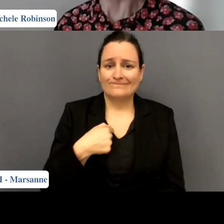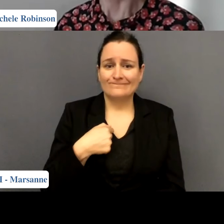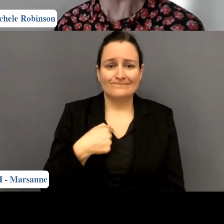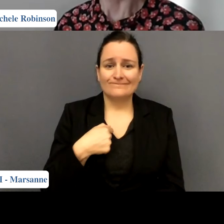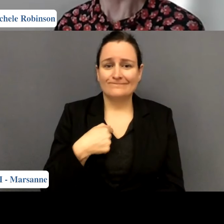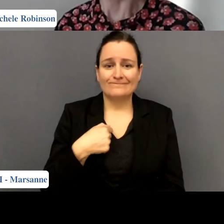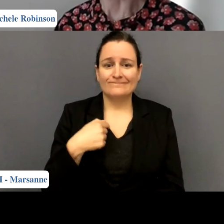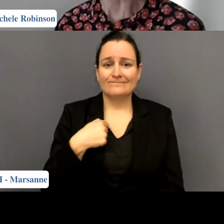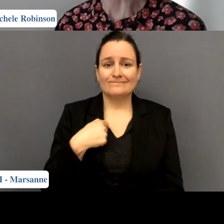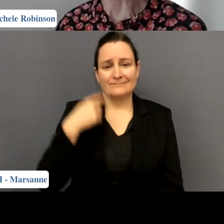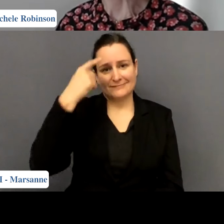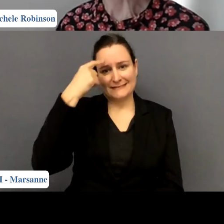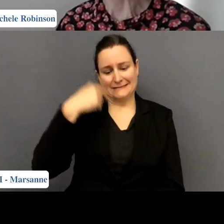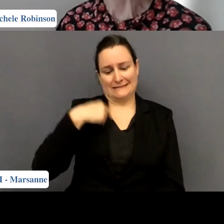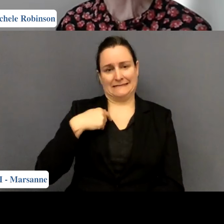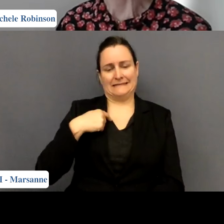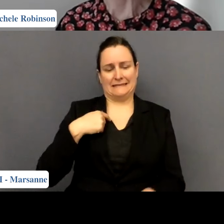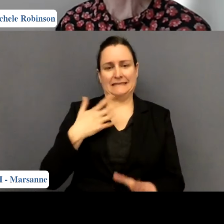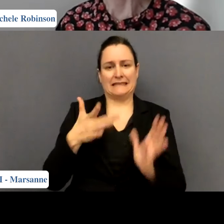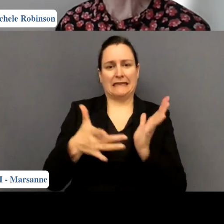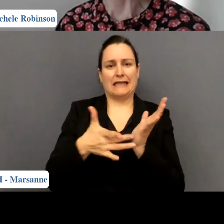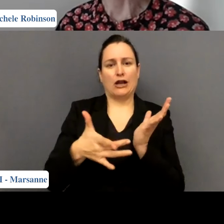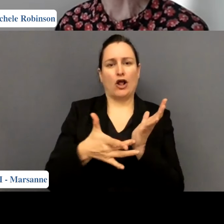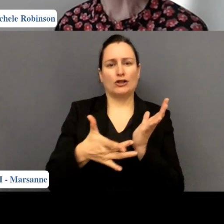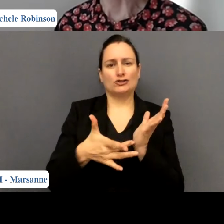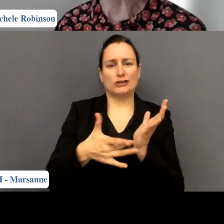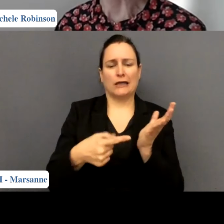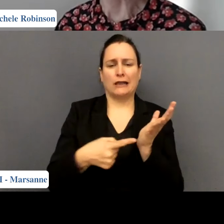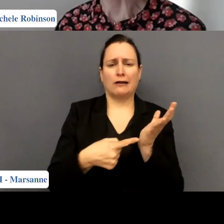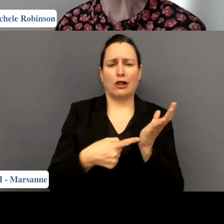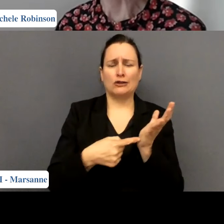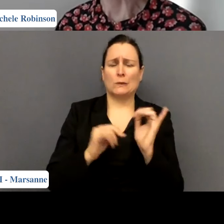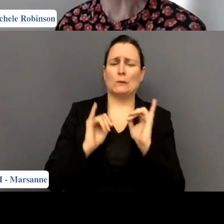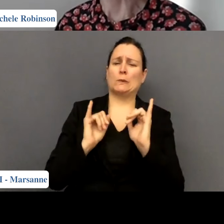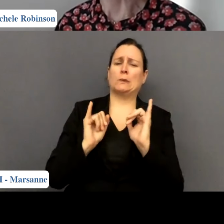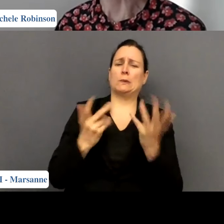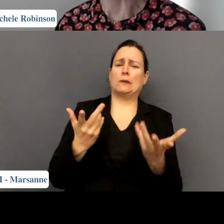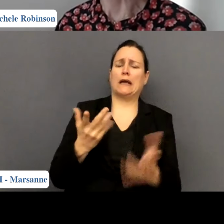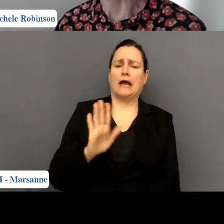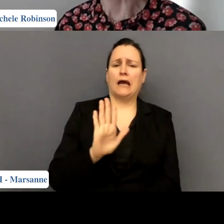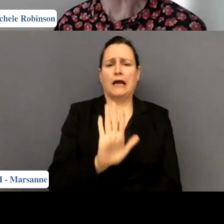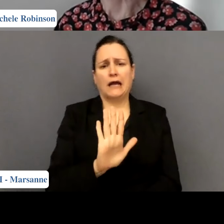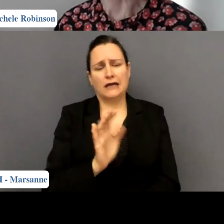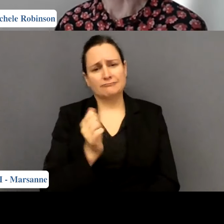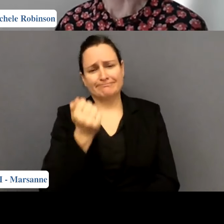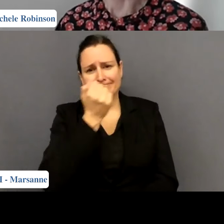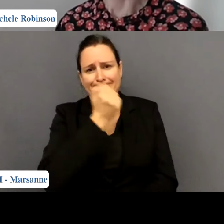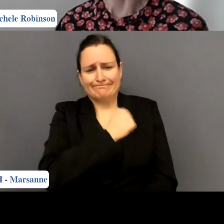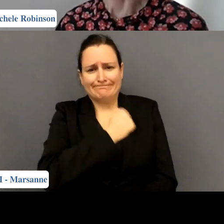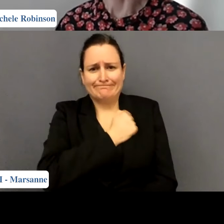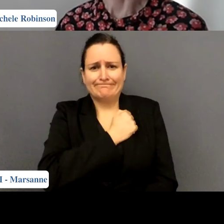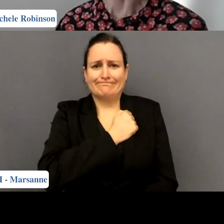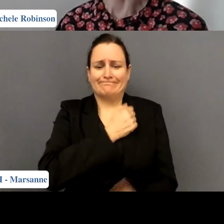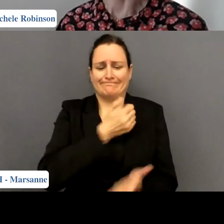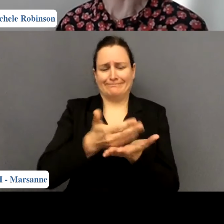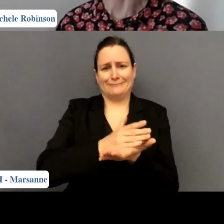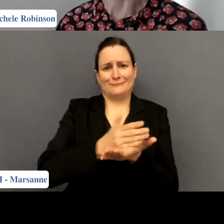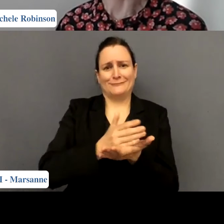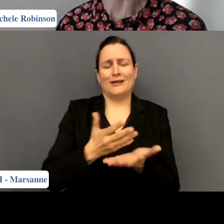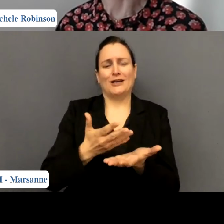It's probably just the home life. It's just technology. Sincere apologies to our interpreters, our sign interpreters. I know that was